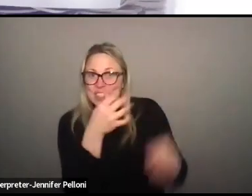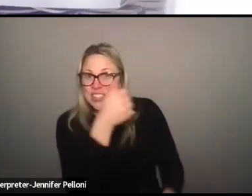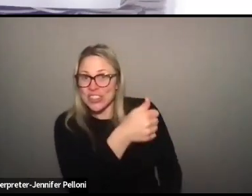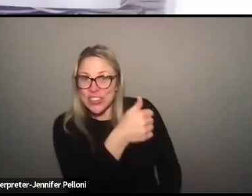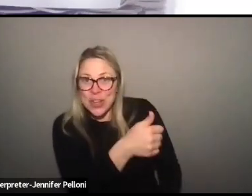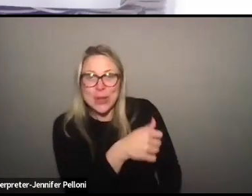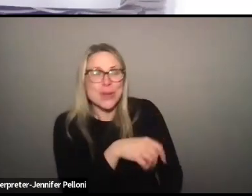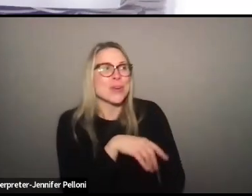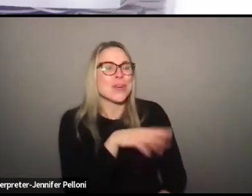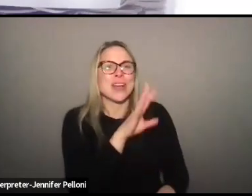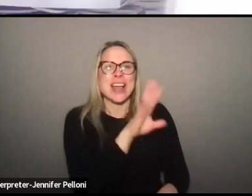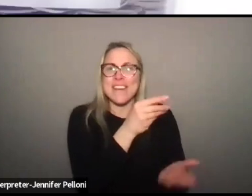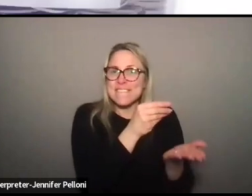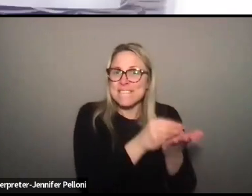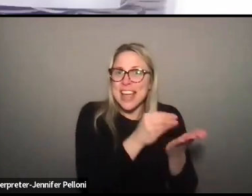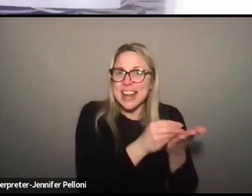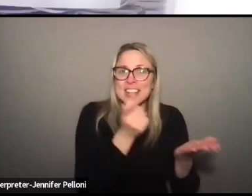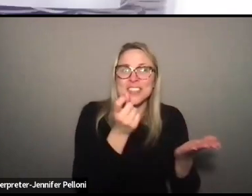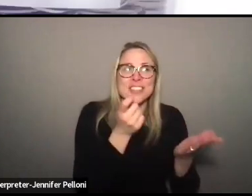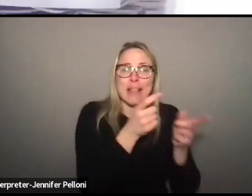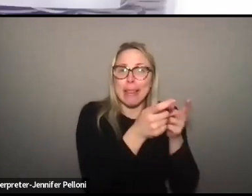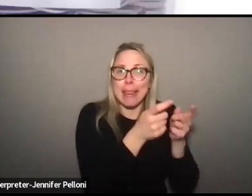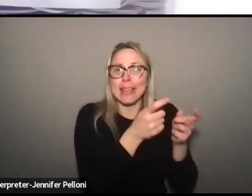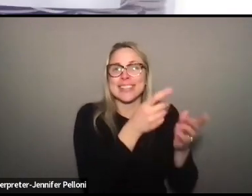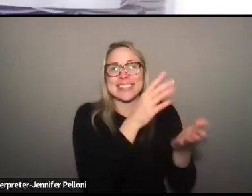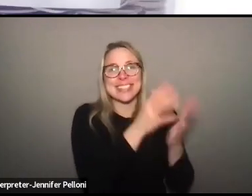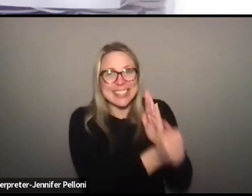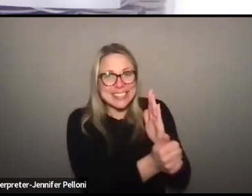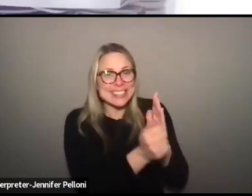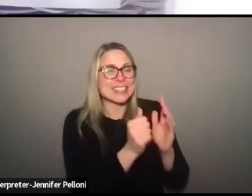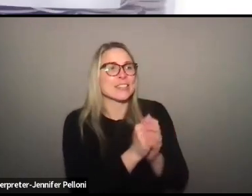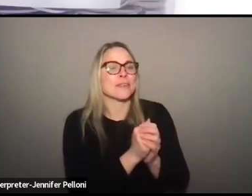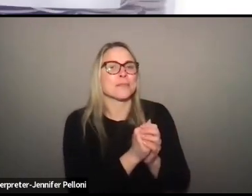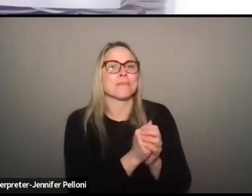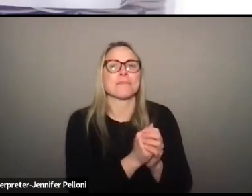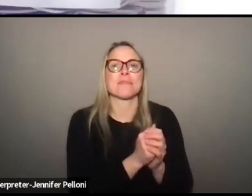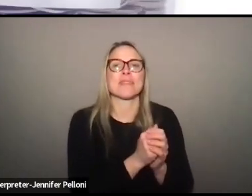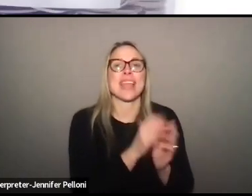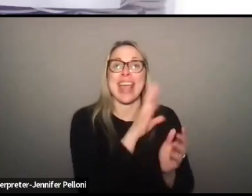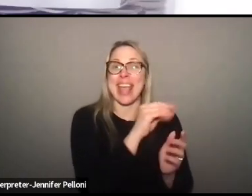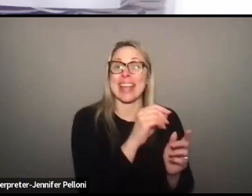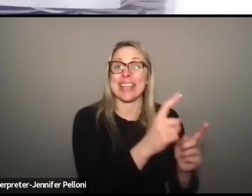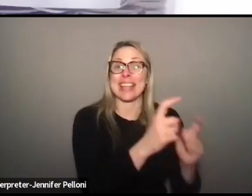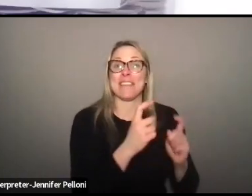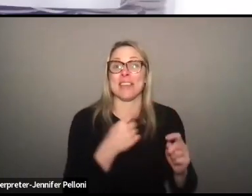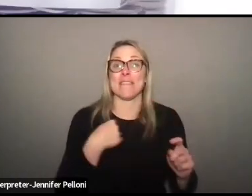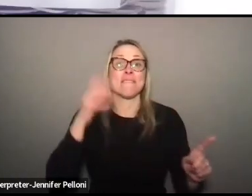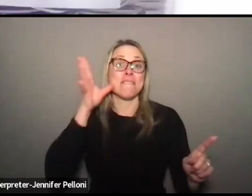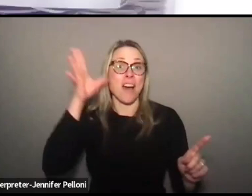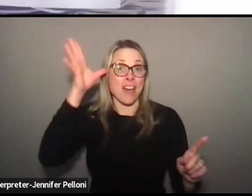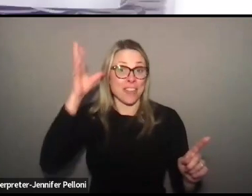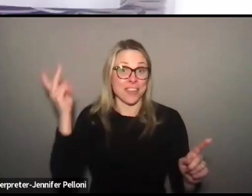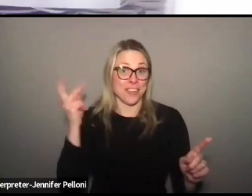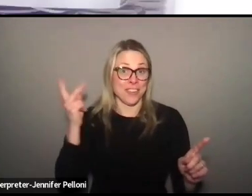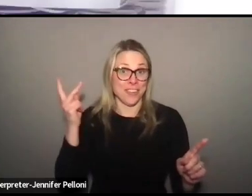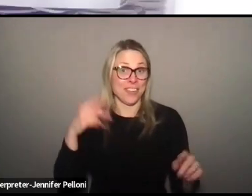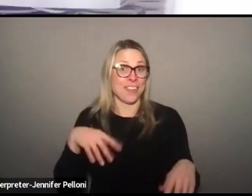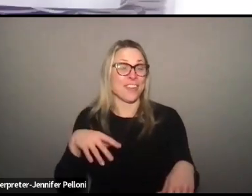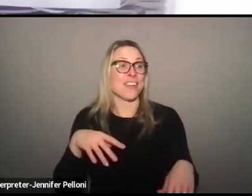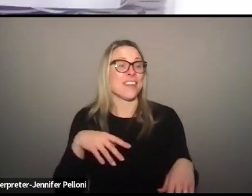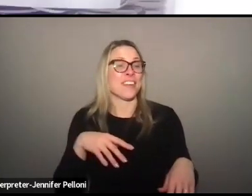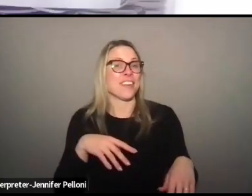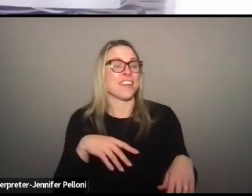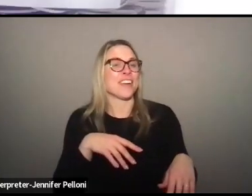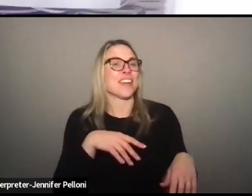also learning some financial literacy skills, as well as giving her father and I a way to begin to plan